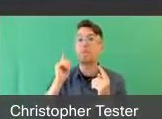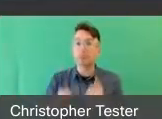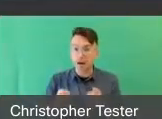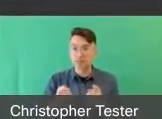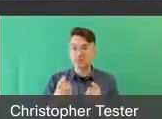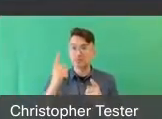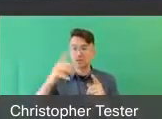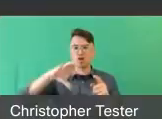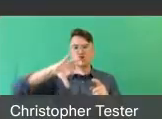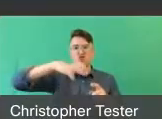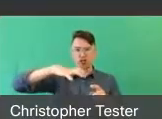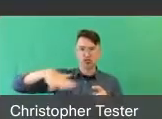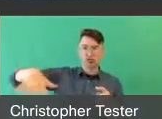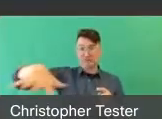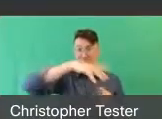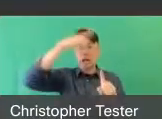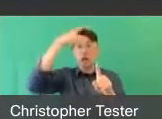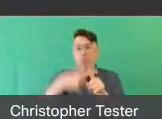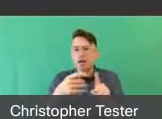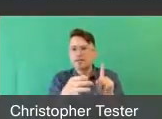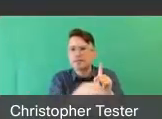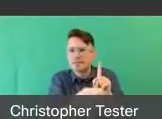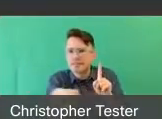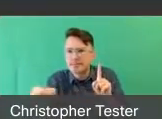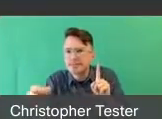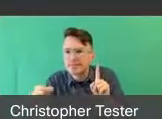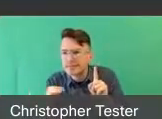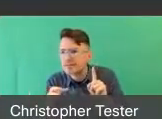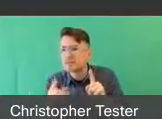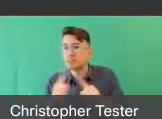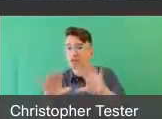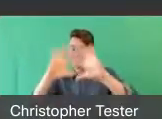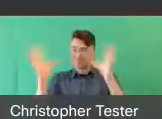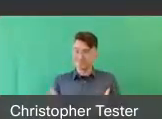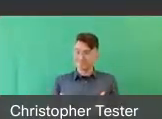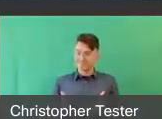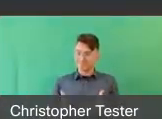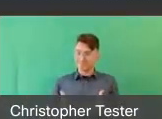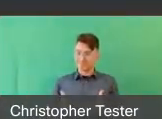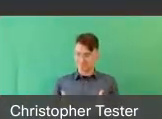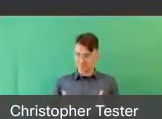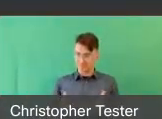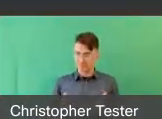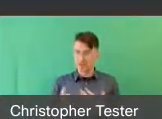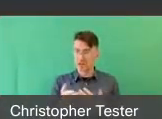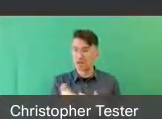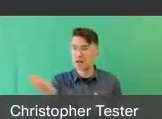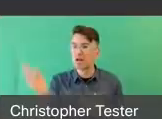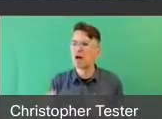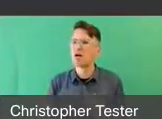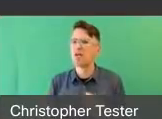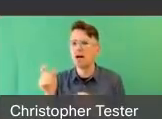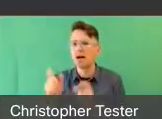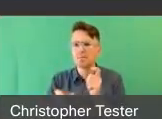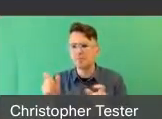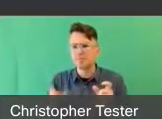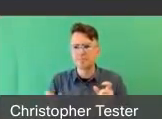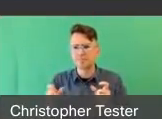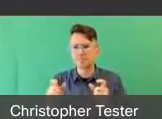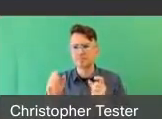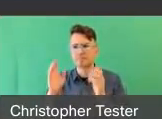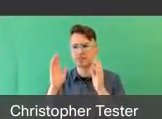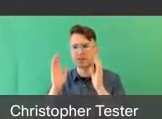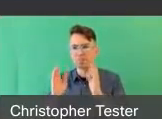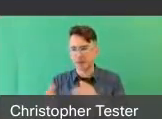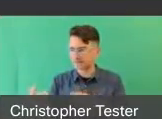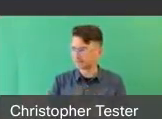a vital role to play in making sure that we follow through on our commitments. Commitments should be